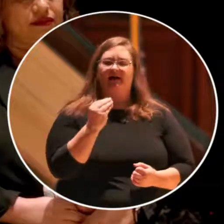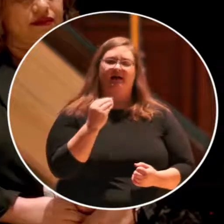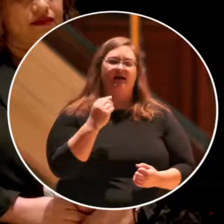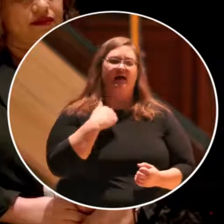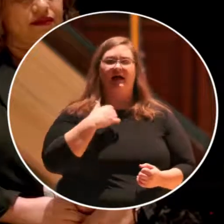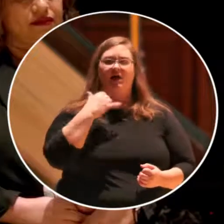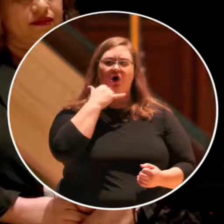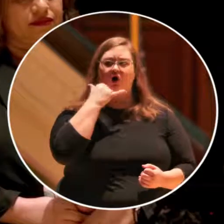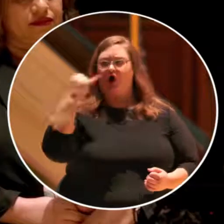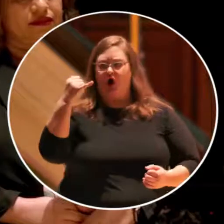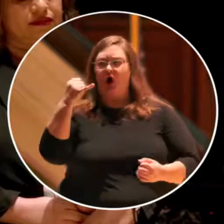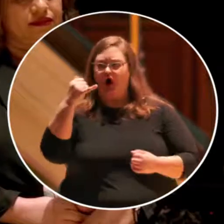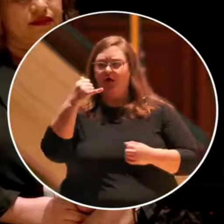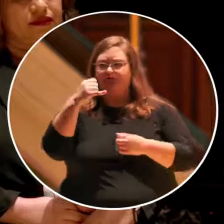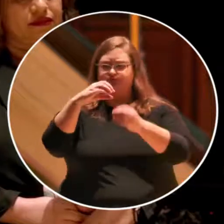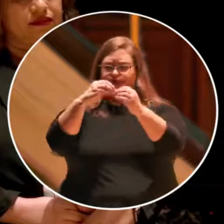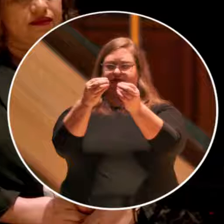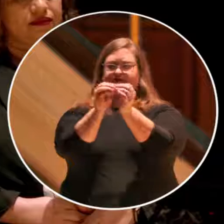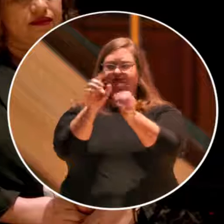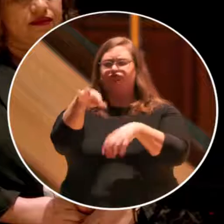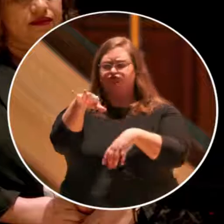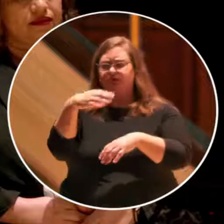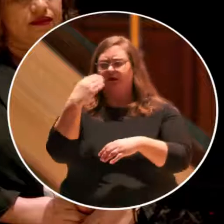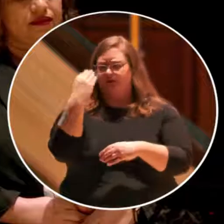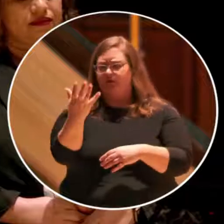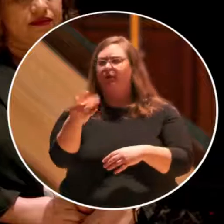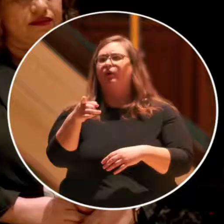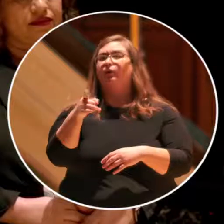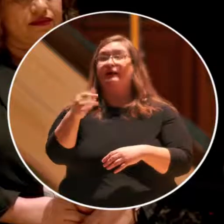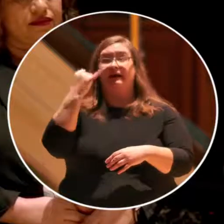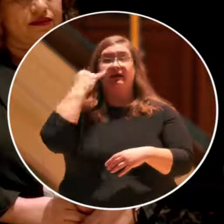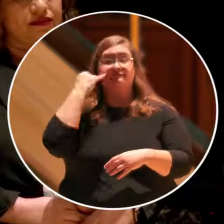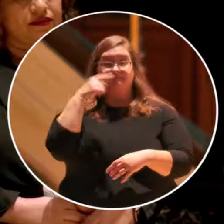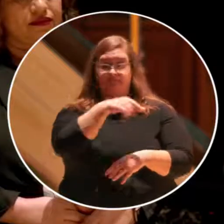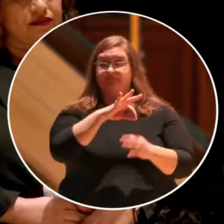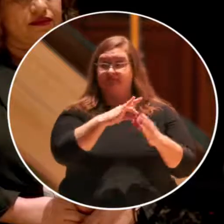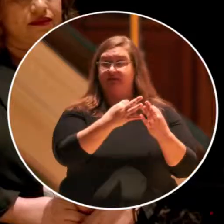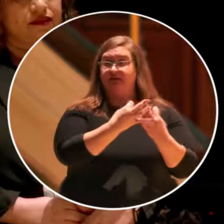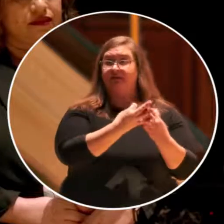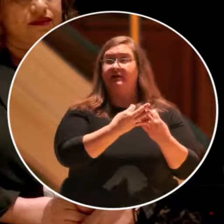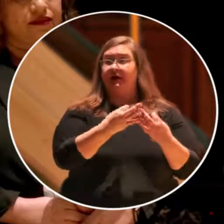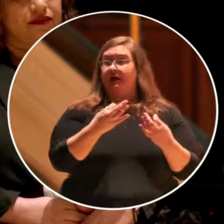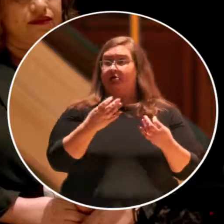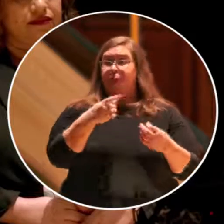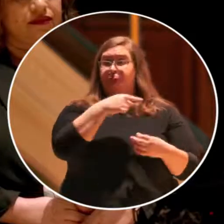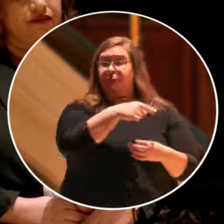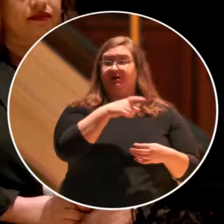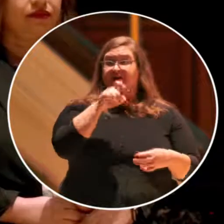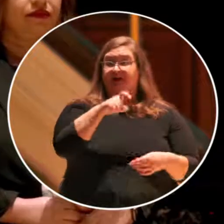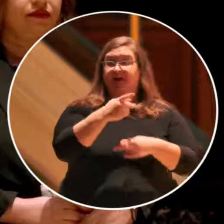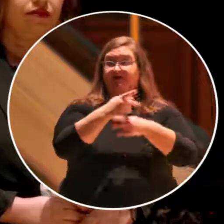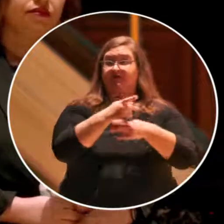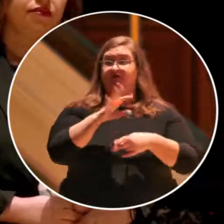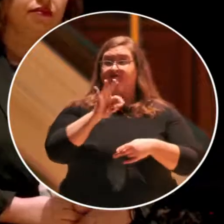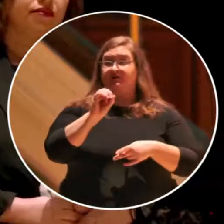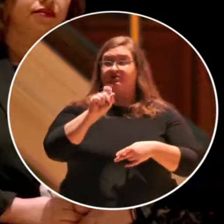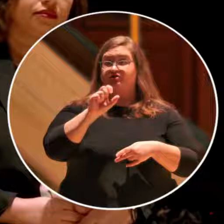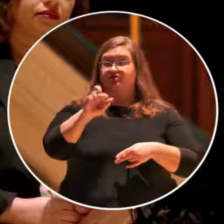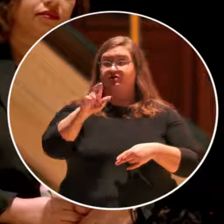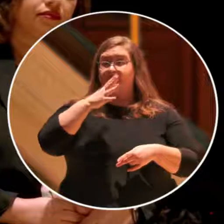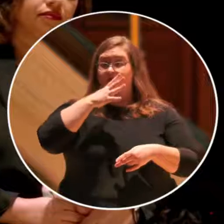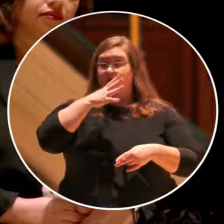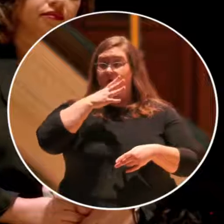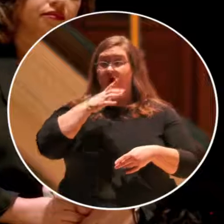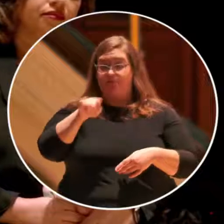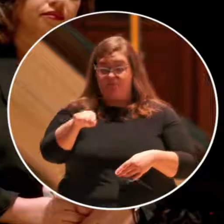know that if this baby I had heard of happened to come into foster care, to call us and we would take her.